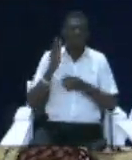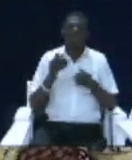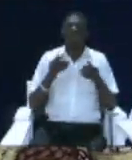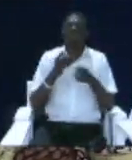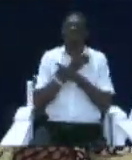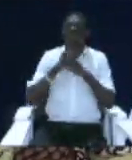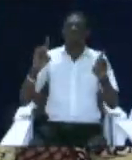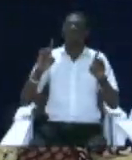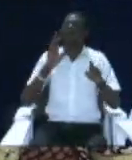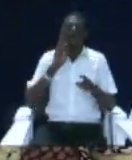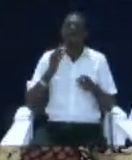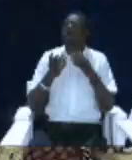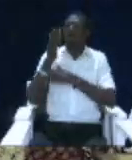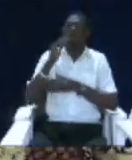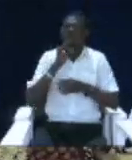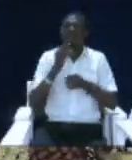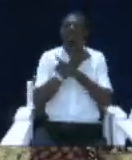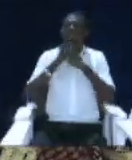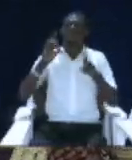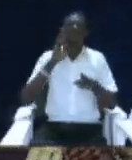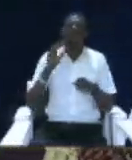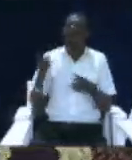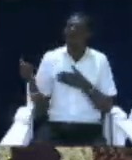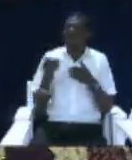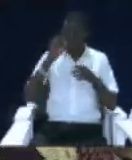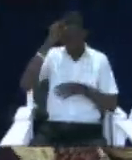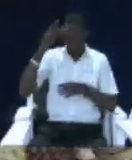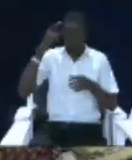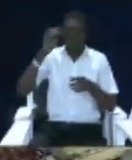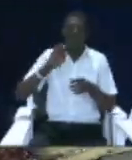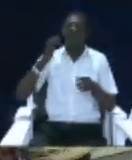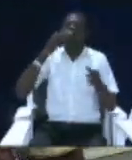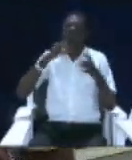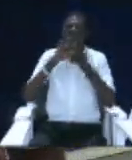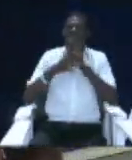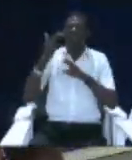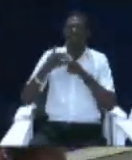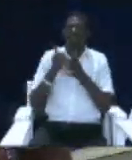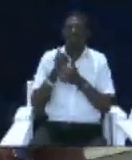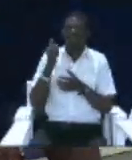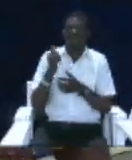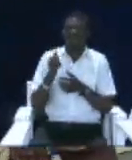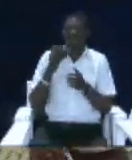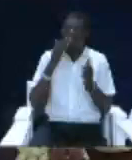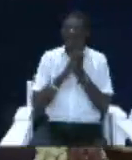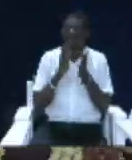her. The Lord has done this. May his name be praised forever. In Jesus' name.